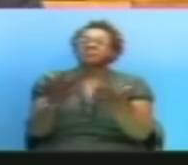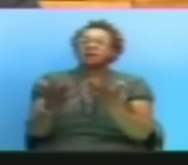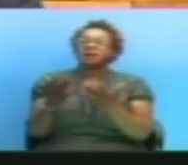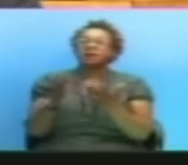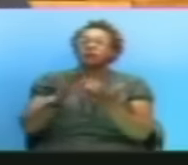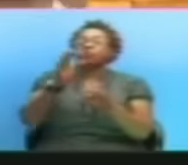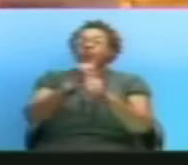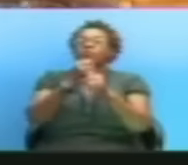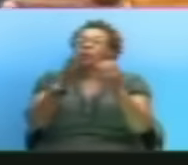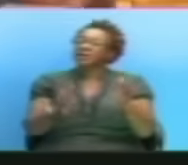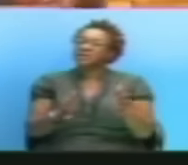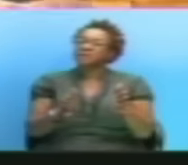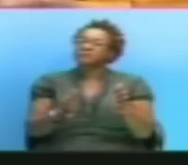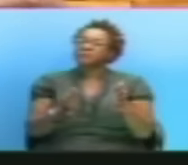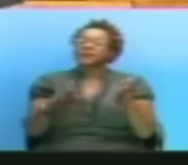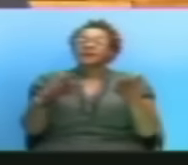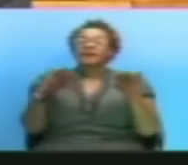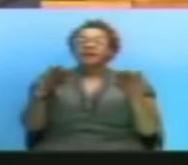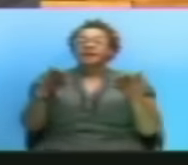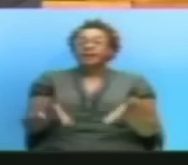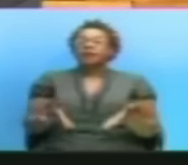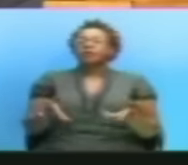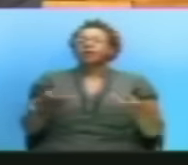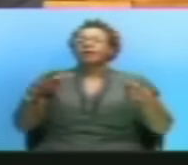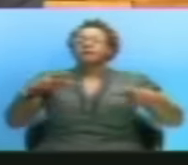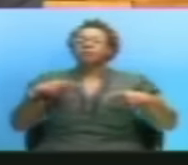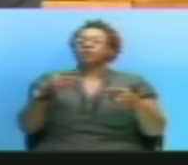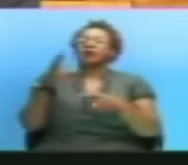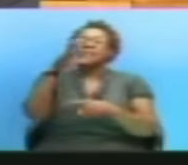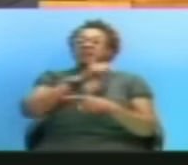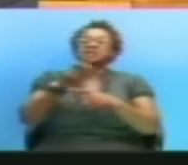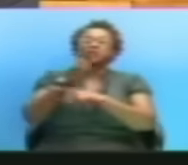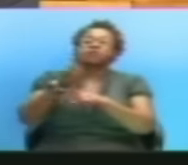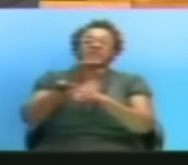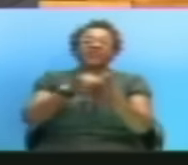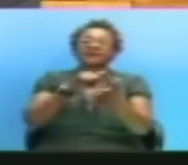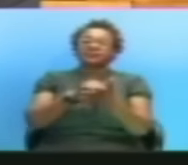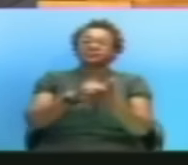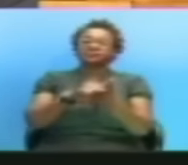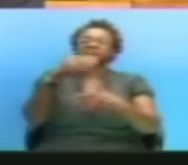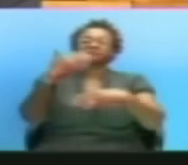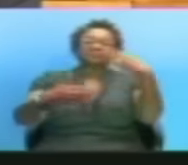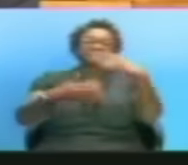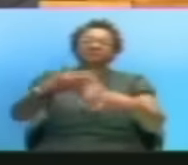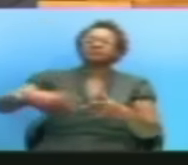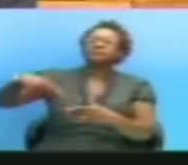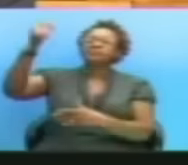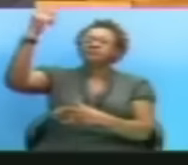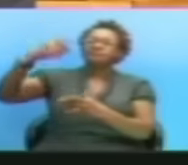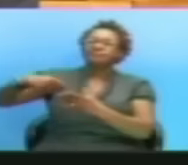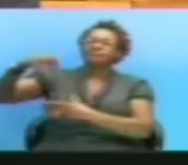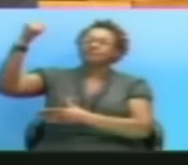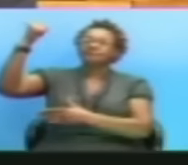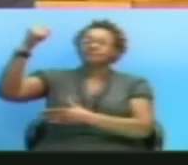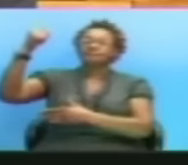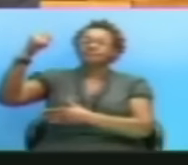for your workers. Right. Now, people misuse that by building high rise. They have actually